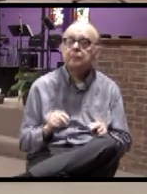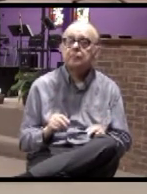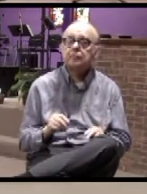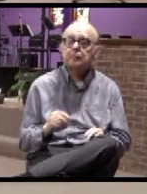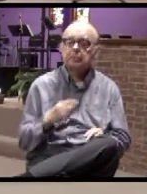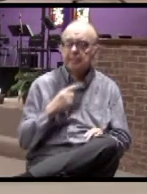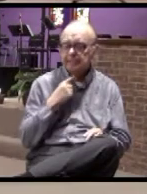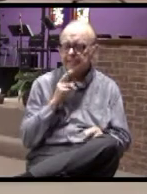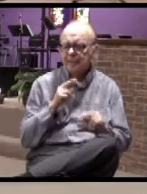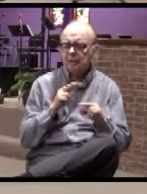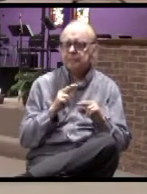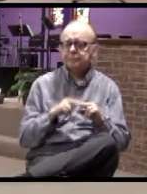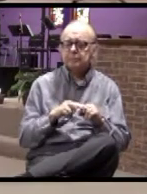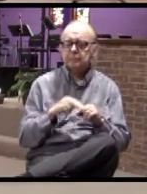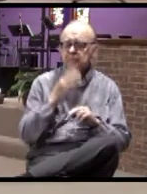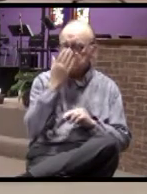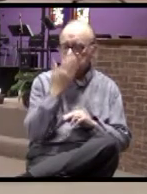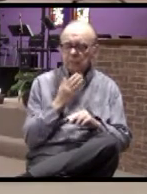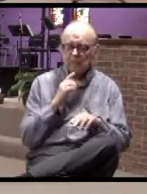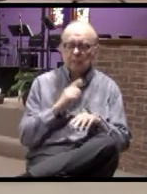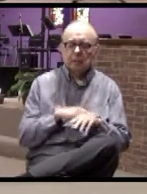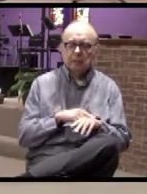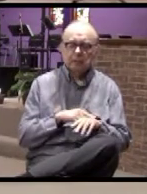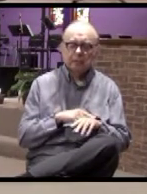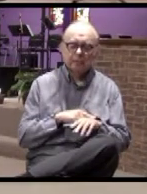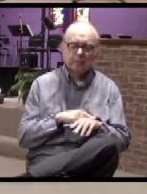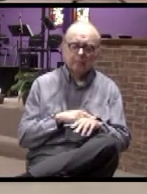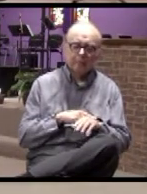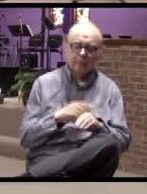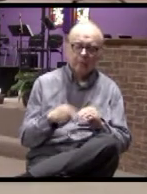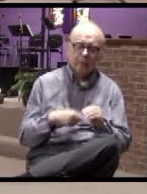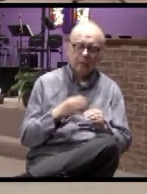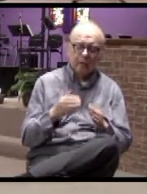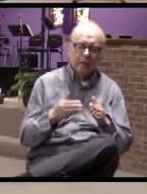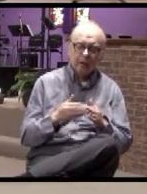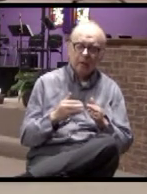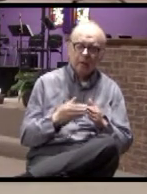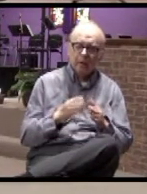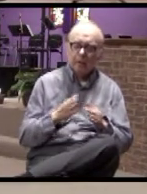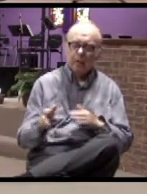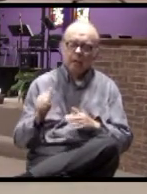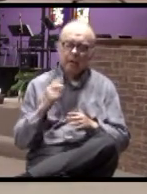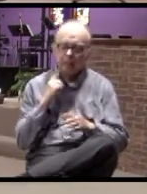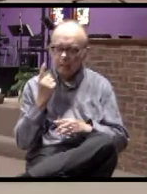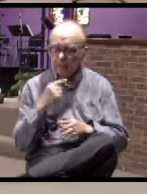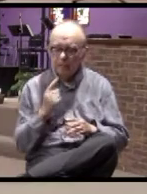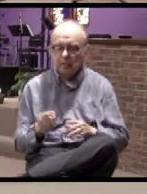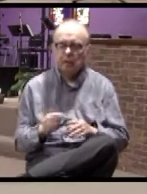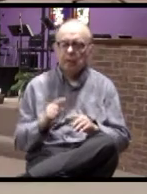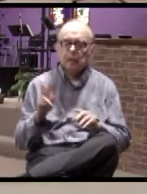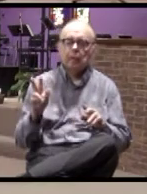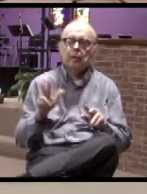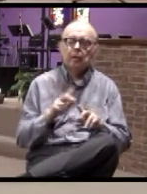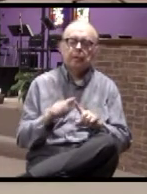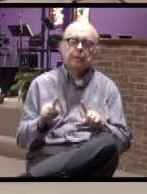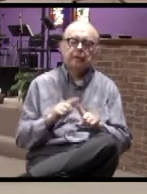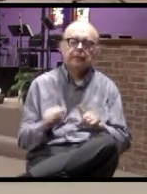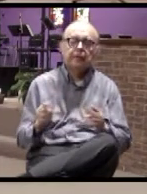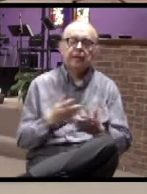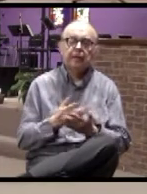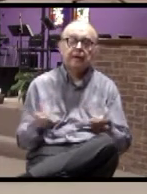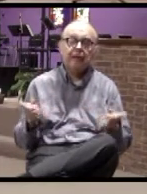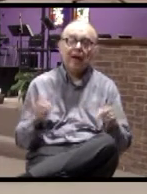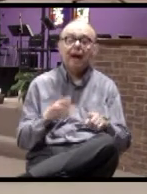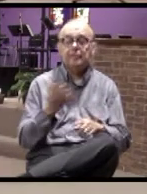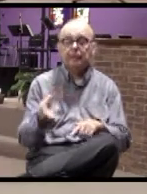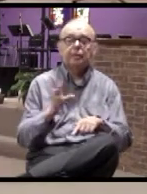I sit there, and from the time I come from around the corner going by that sign, I will see three different things that they got going.